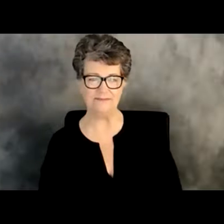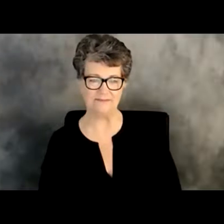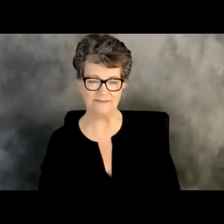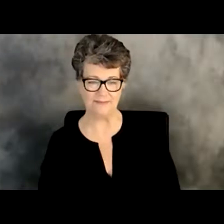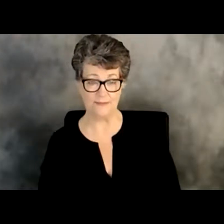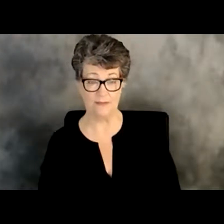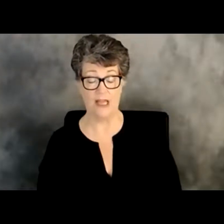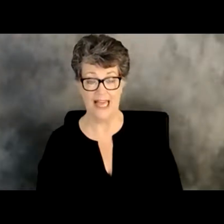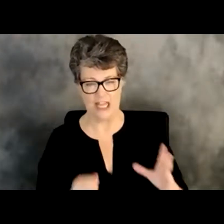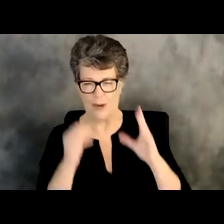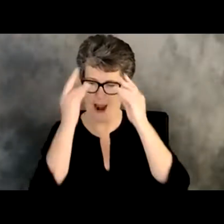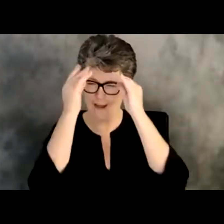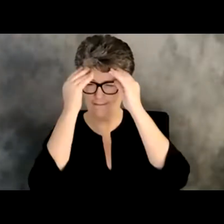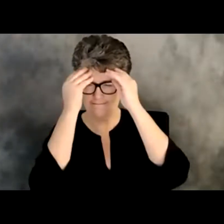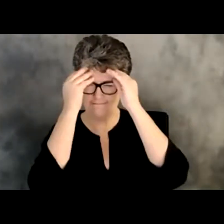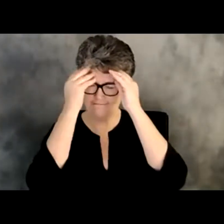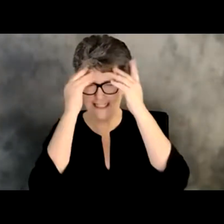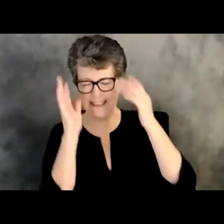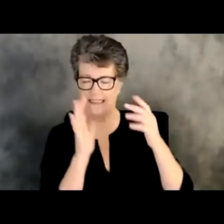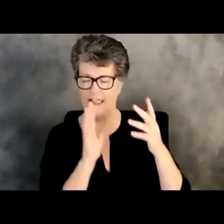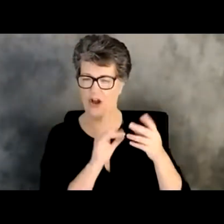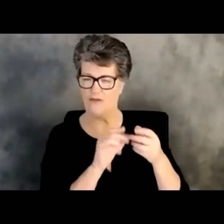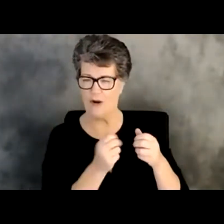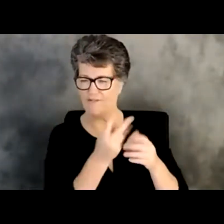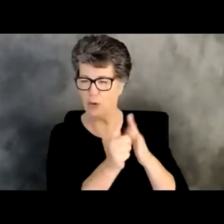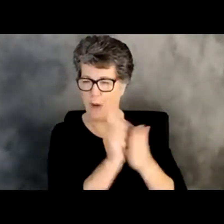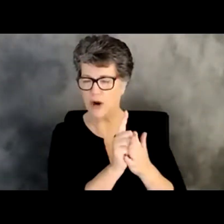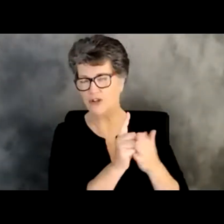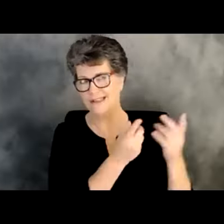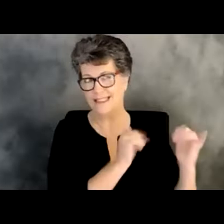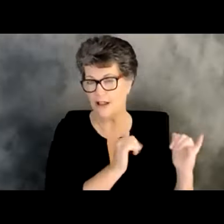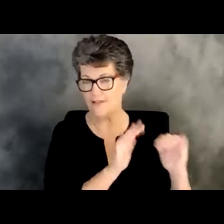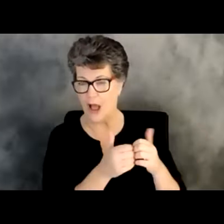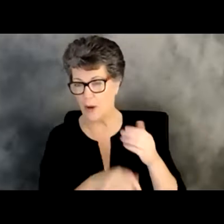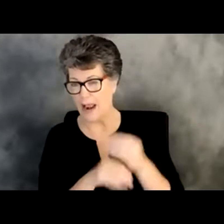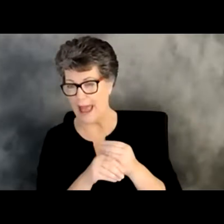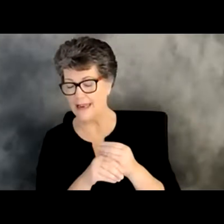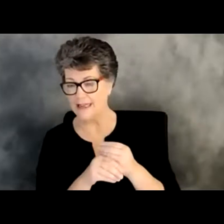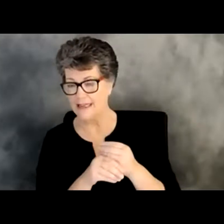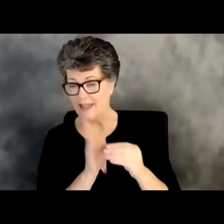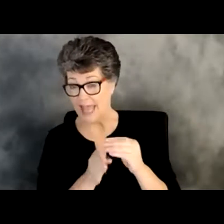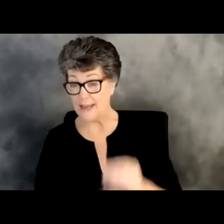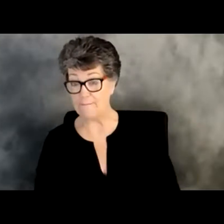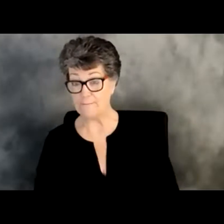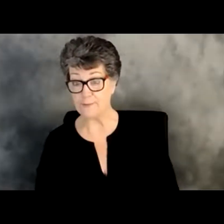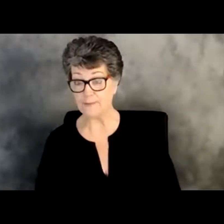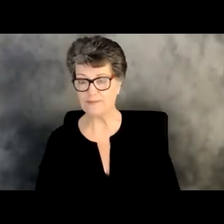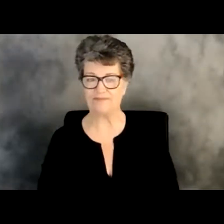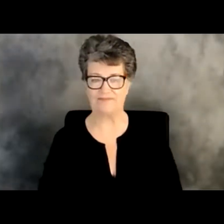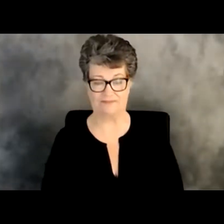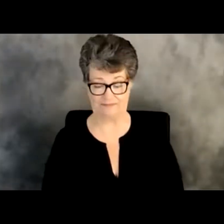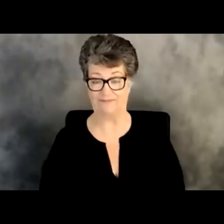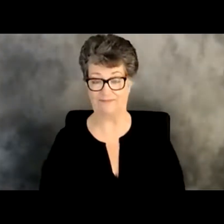Can we sit with that kind of as possible for a couple hours and see if that's still how we want to add to that when we after we talk about the work?